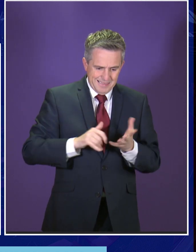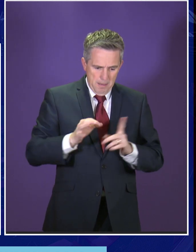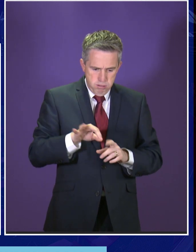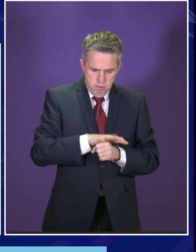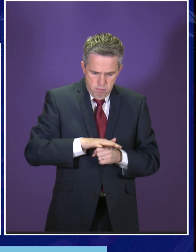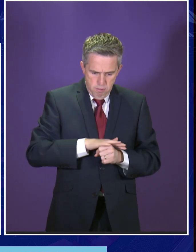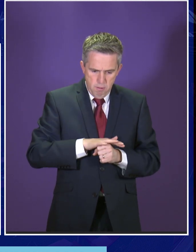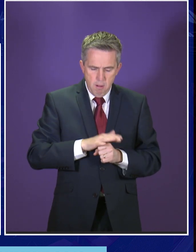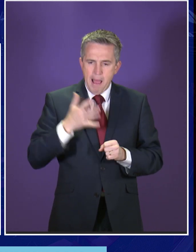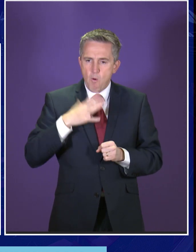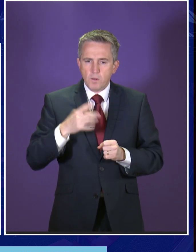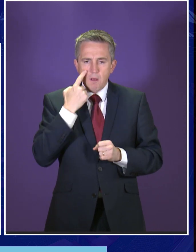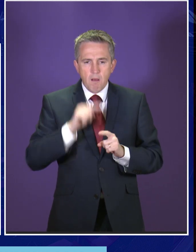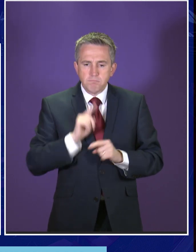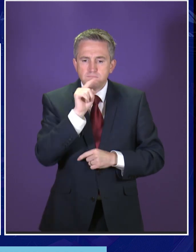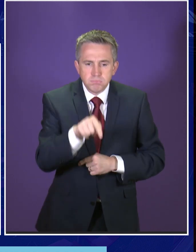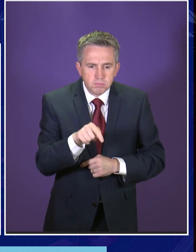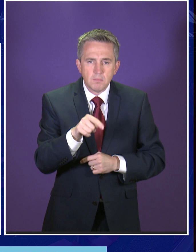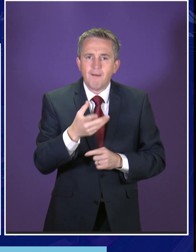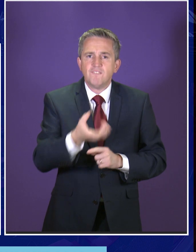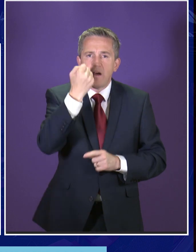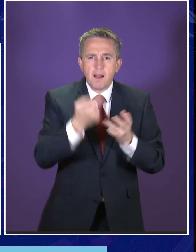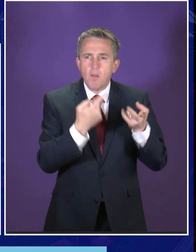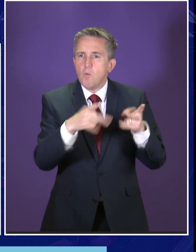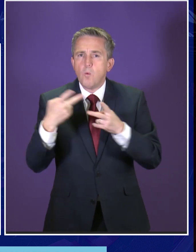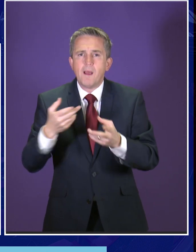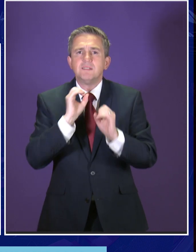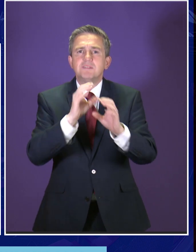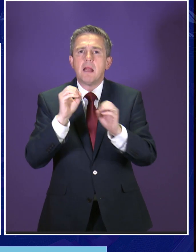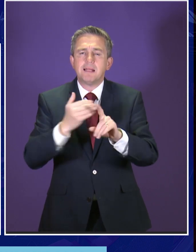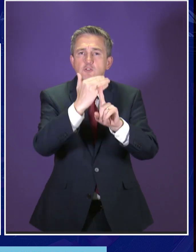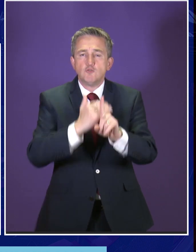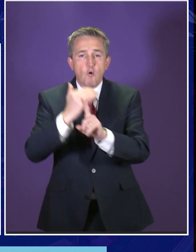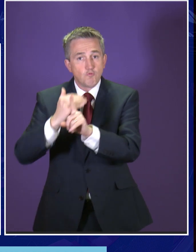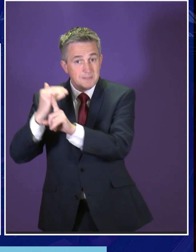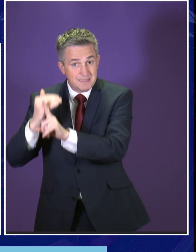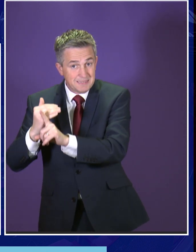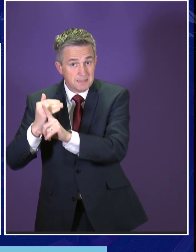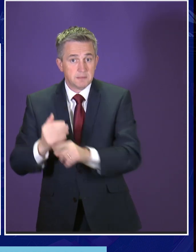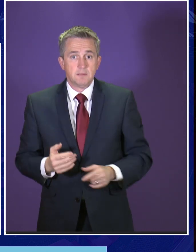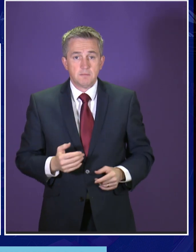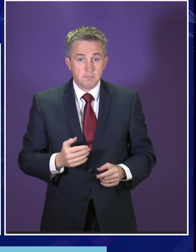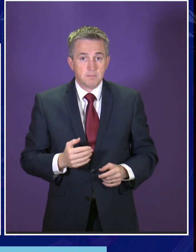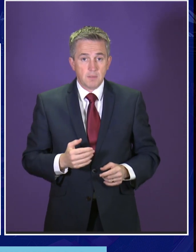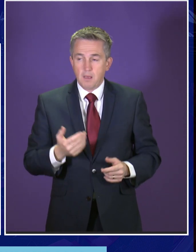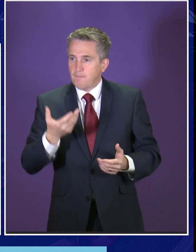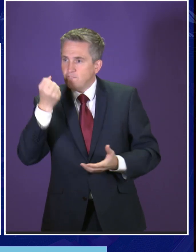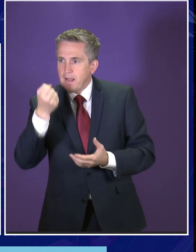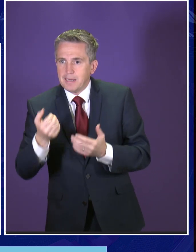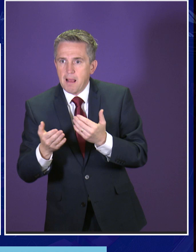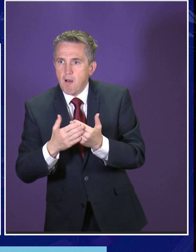Singaporean experience. A different way of telling stories, another rigor, another body,